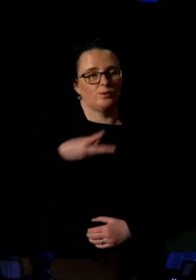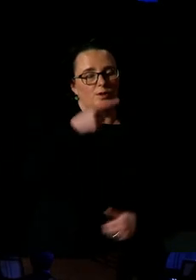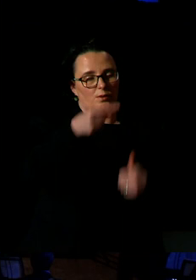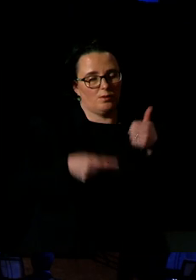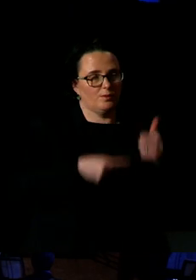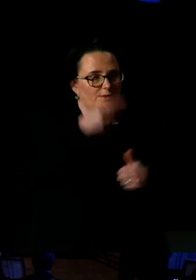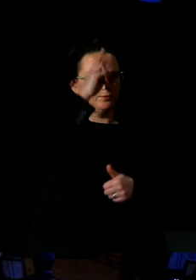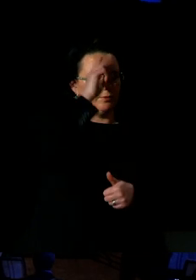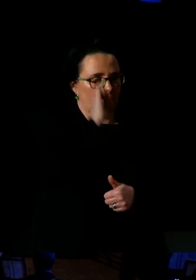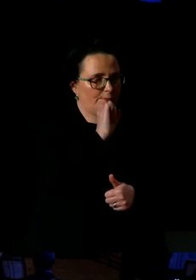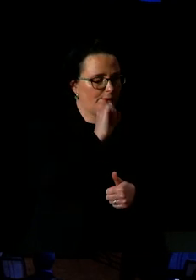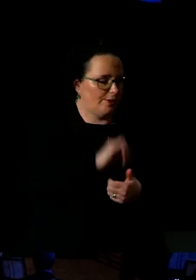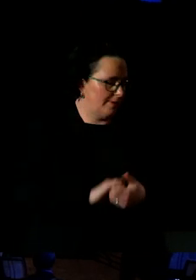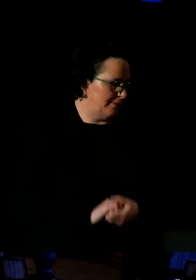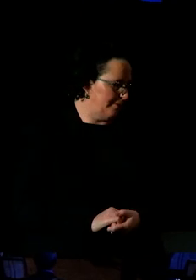remember.